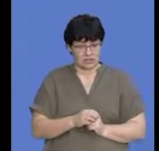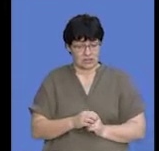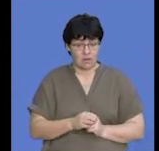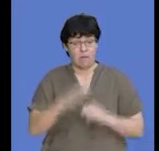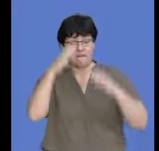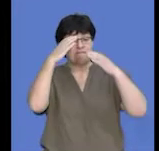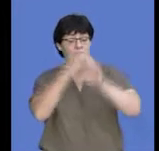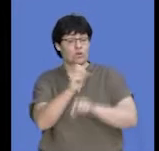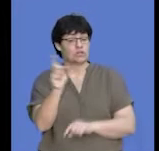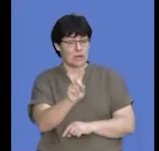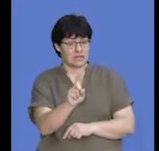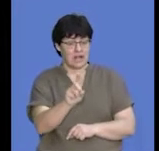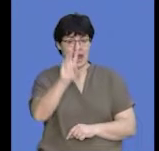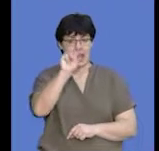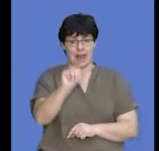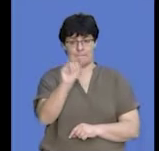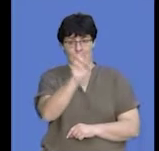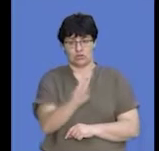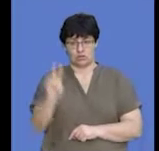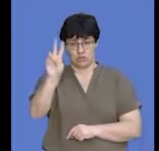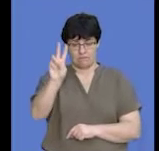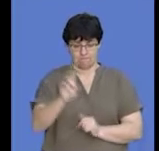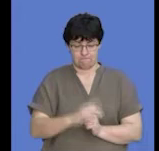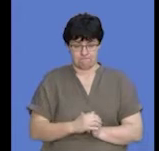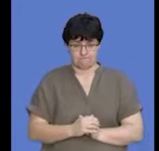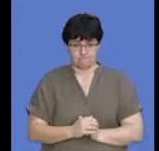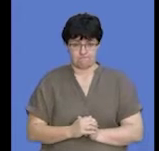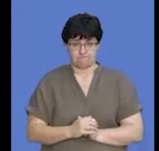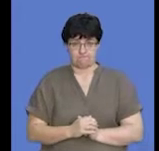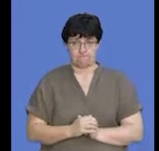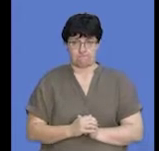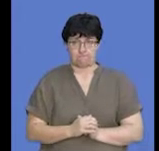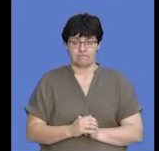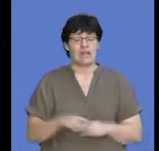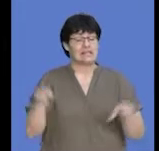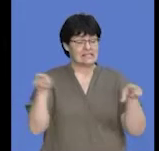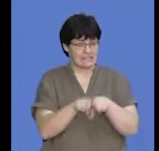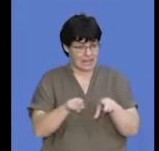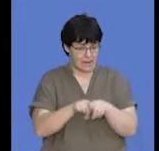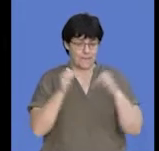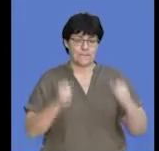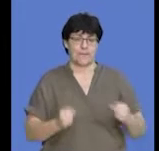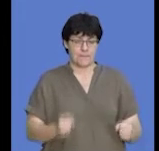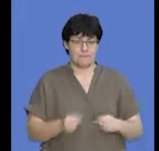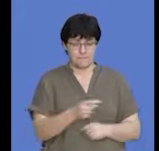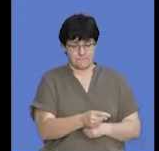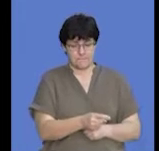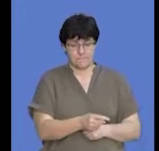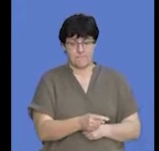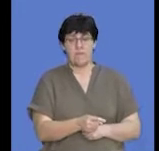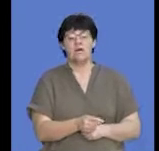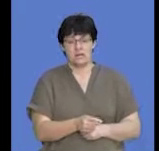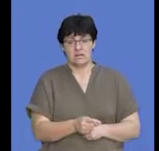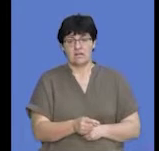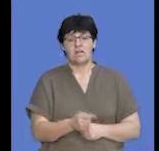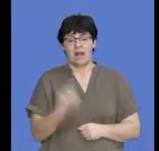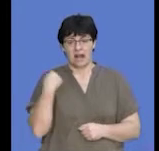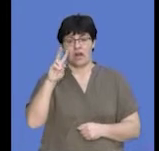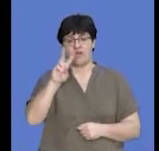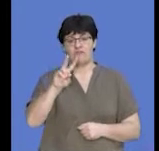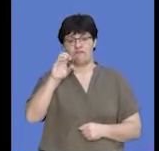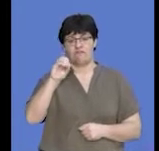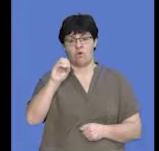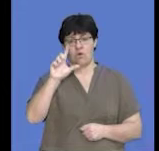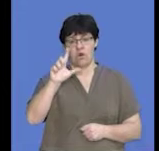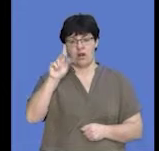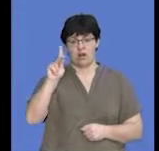are focusing on meters squared, using the same feature as on the map of Falkirk.